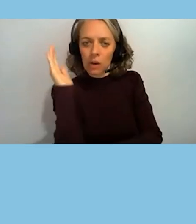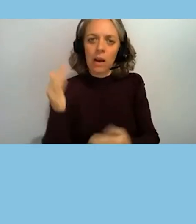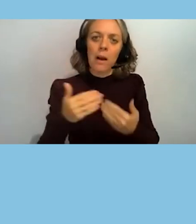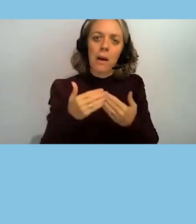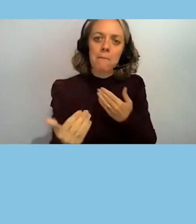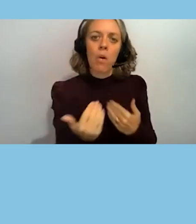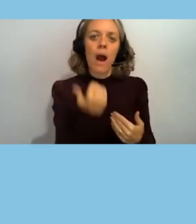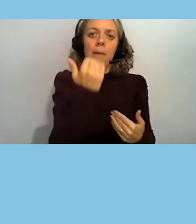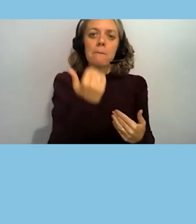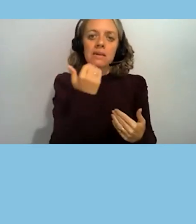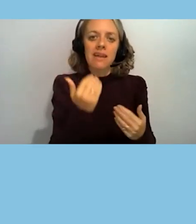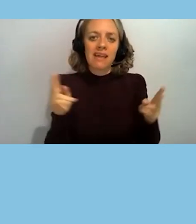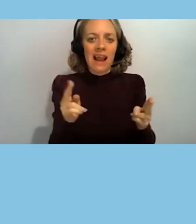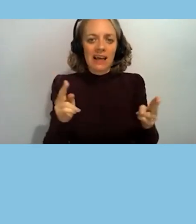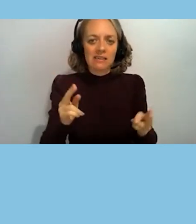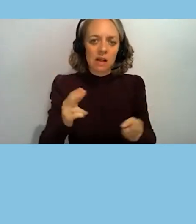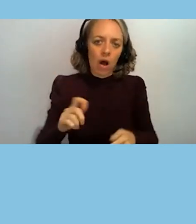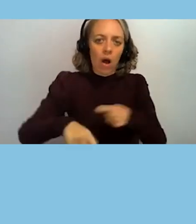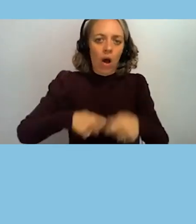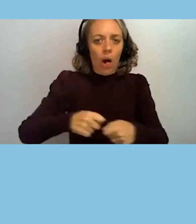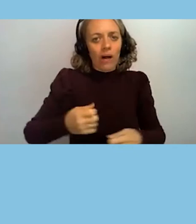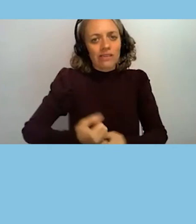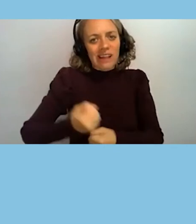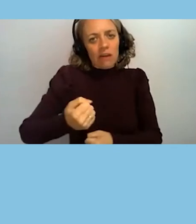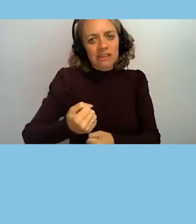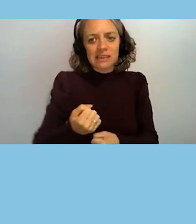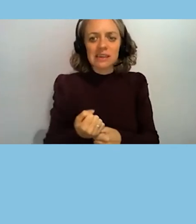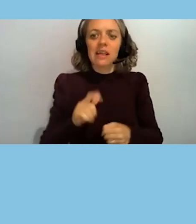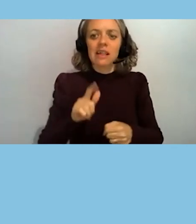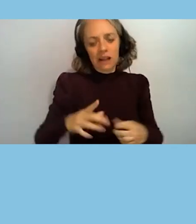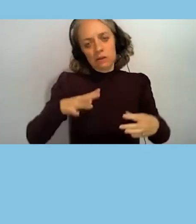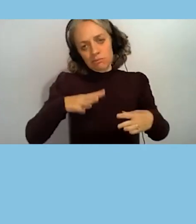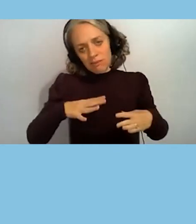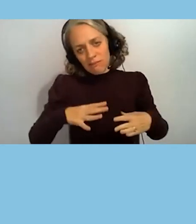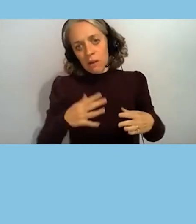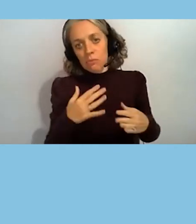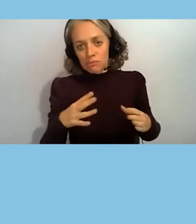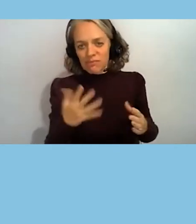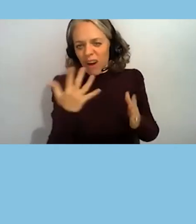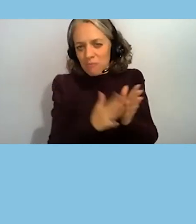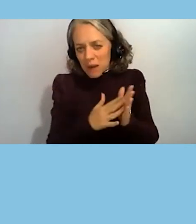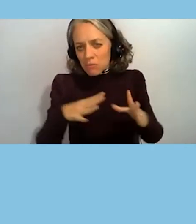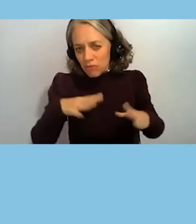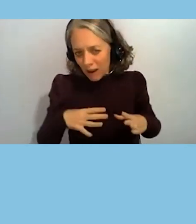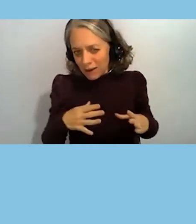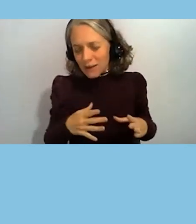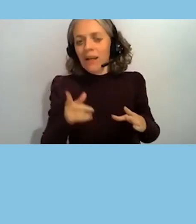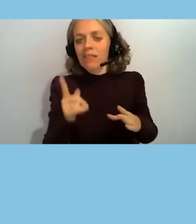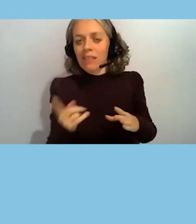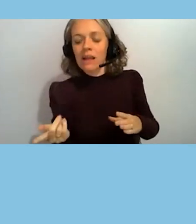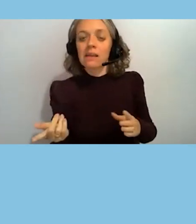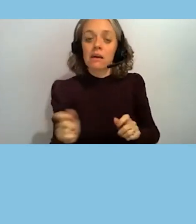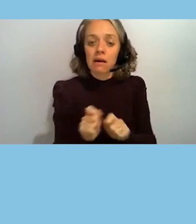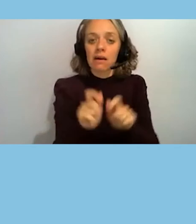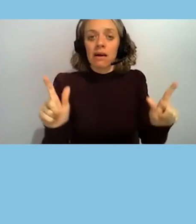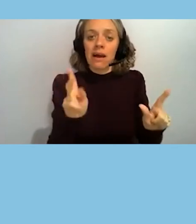Less Austerity. We'll take a short break for 5 minutes. You can run and grab a drink and come back. And then we're going to have a conversation, and